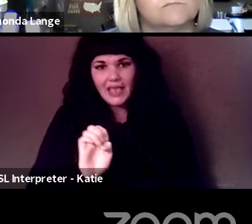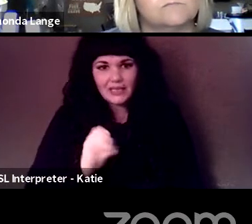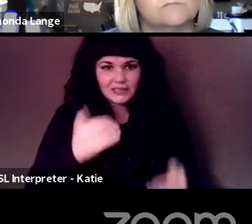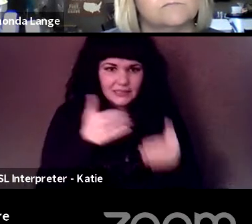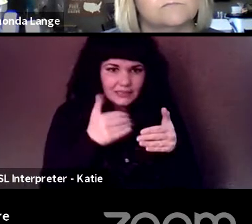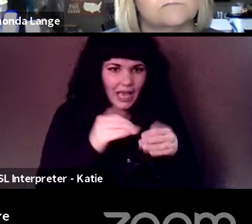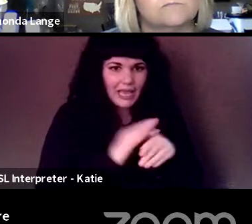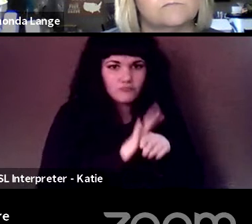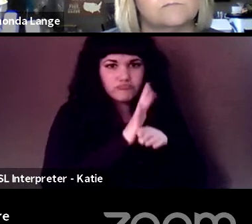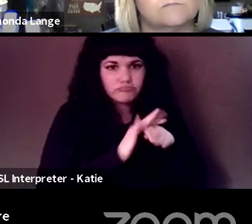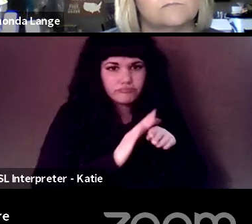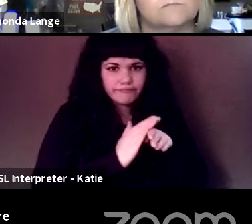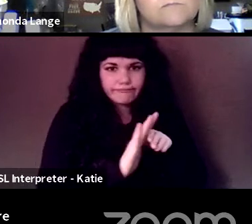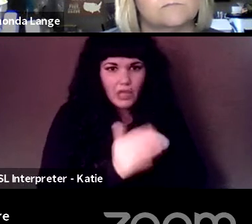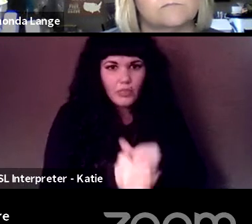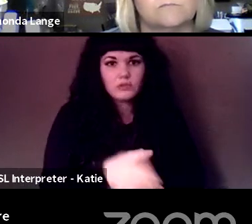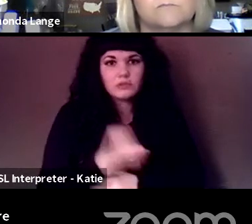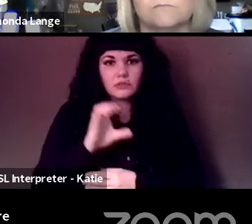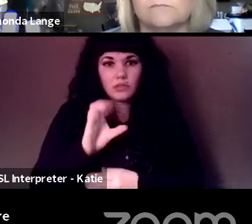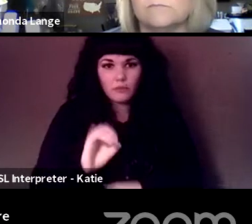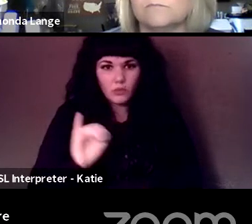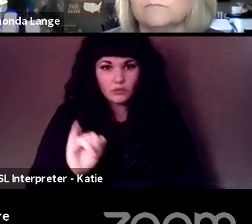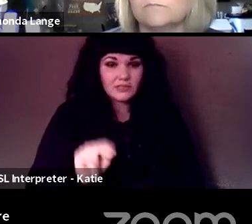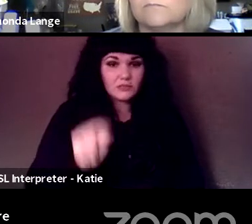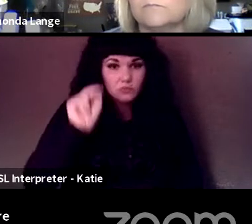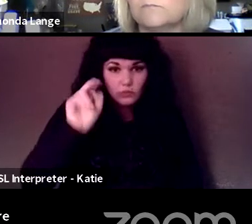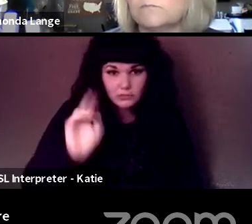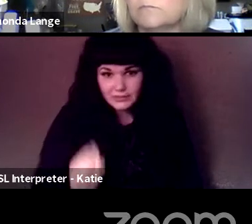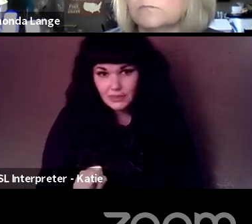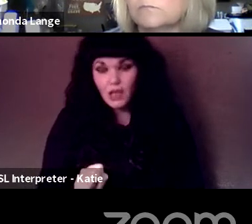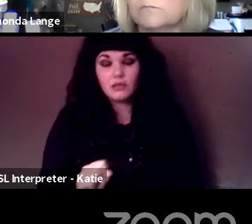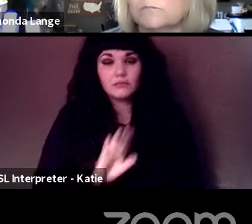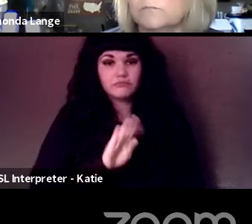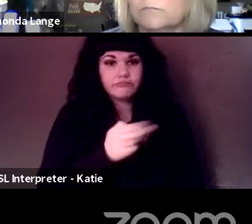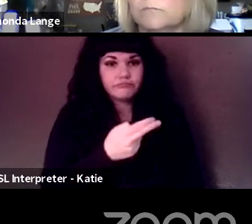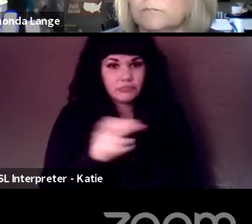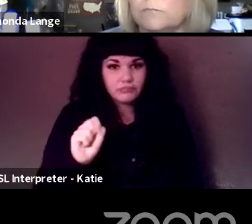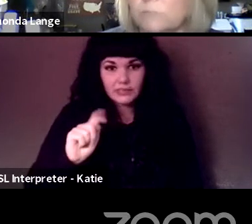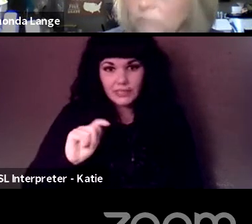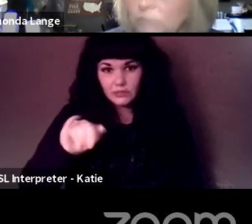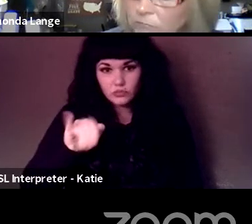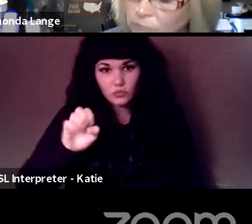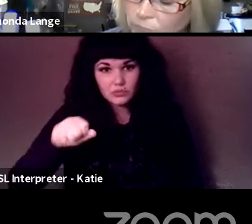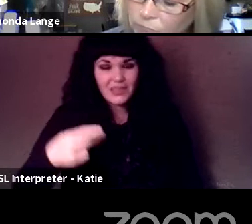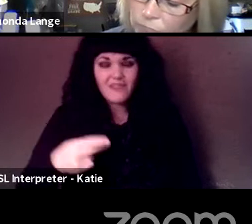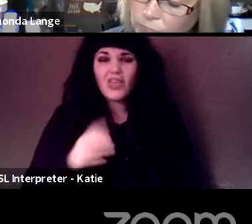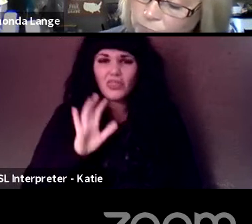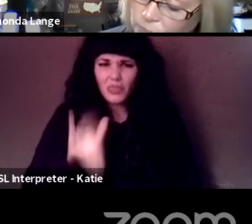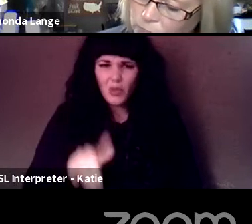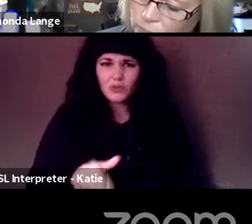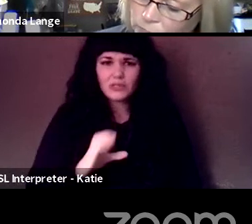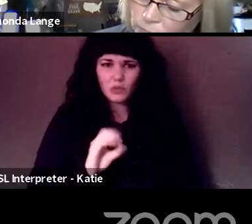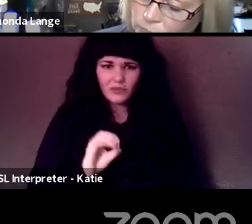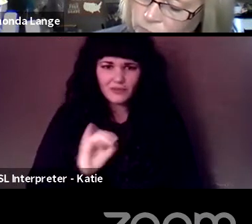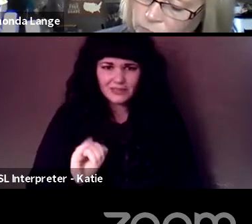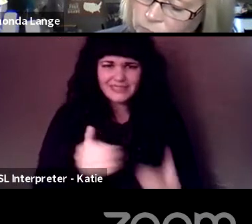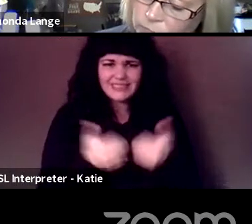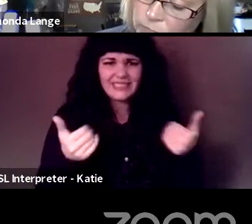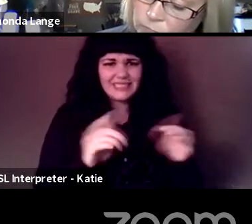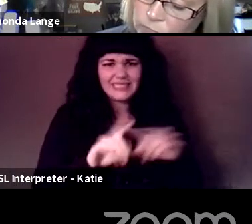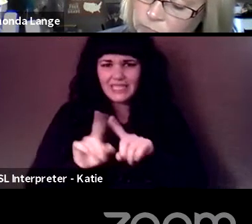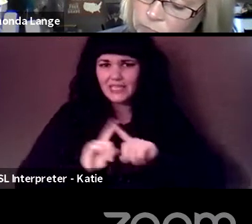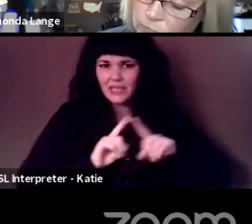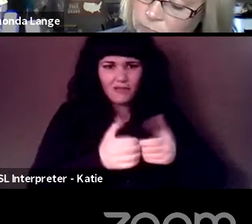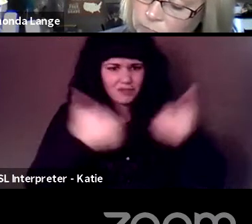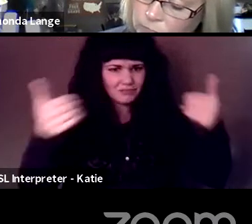south are very much communities of interest that very much deserve their own representation that often differs quite a bit from